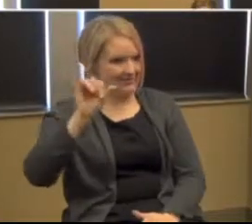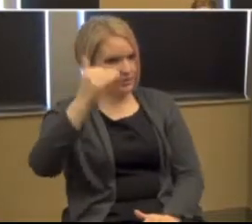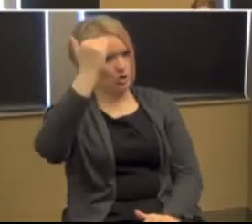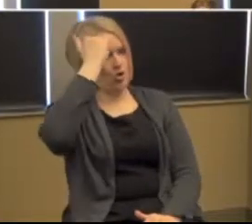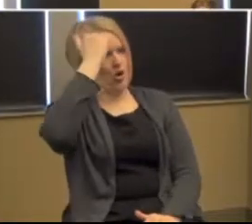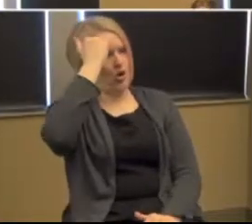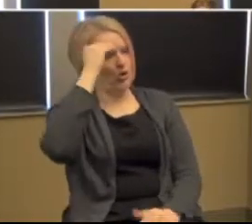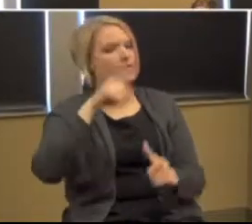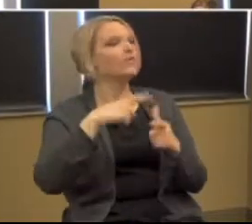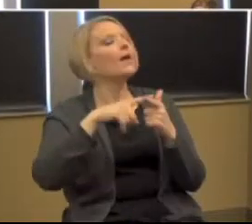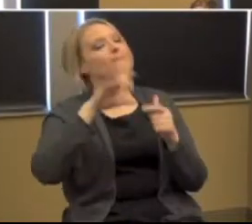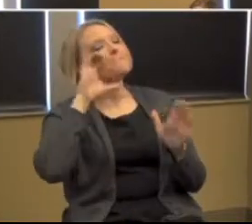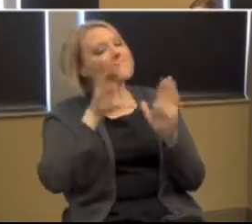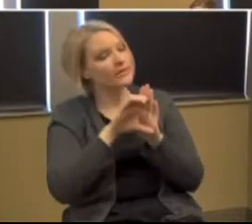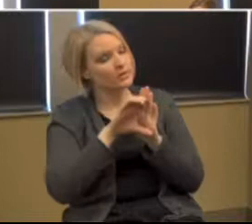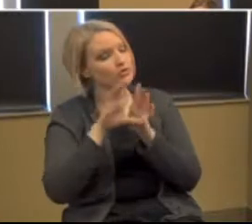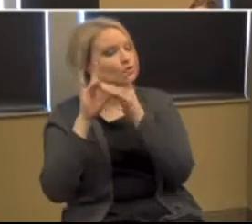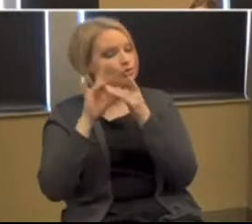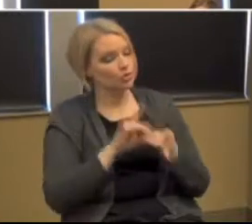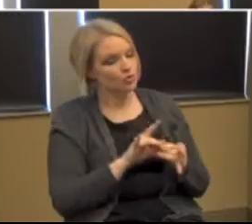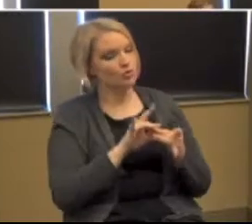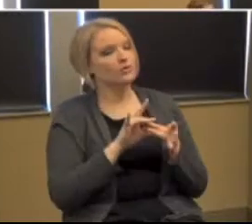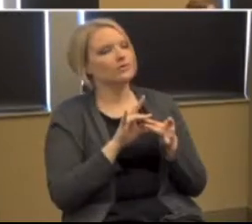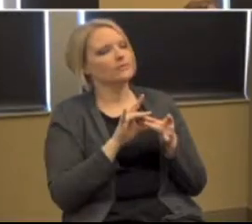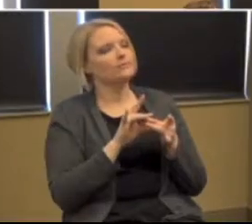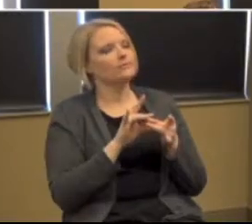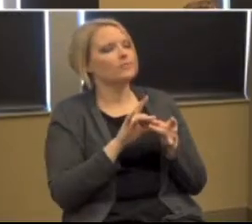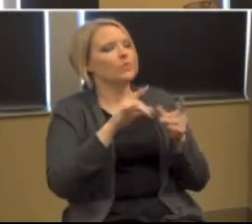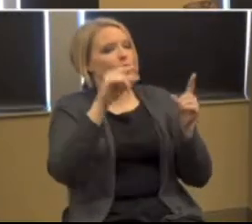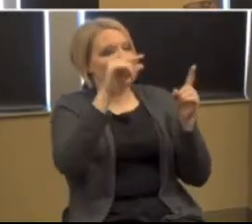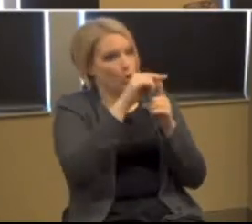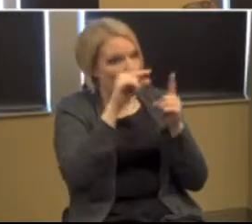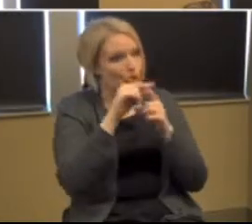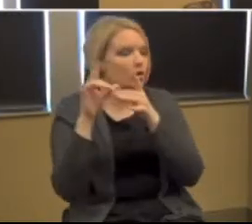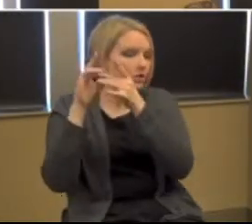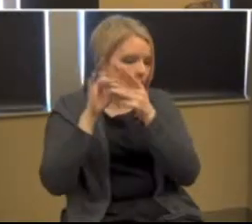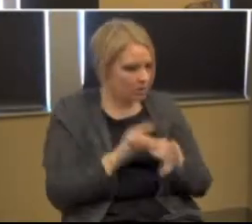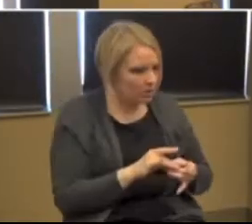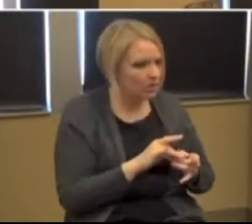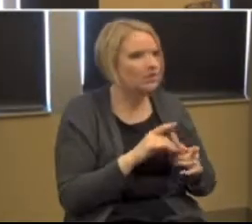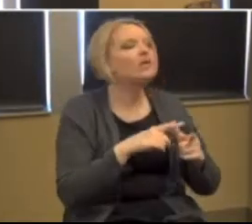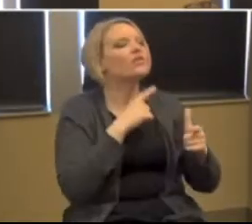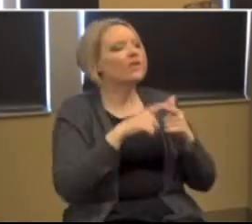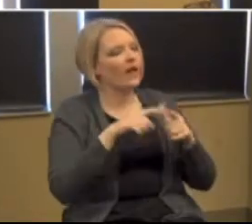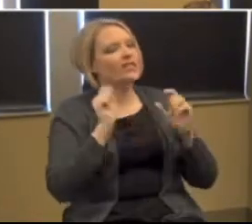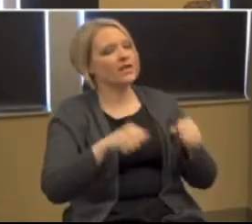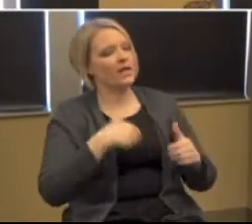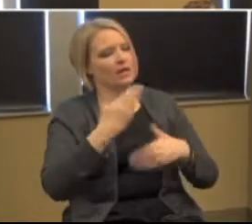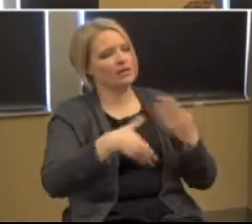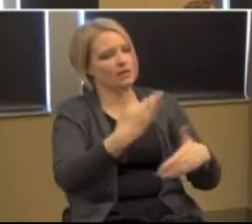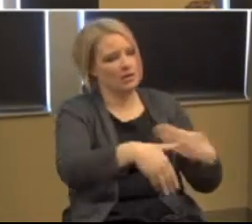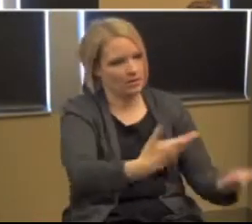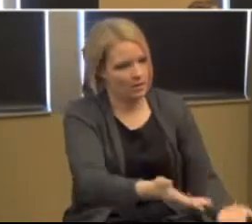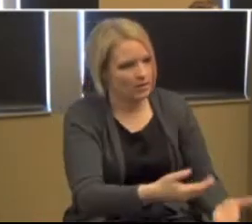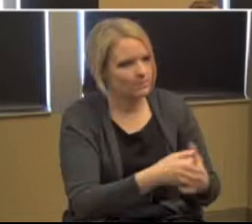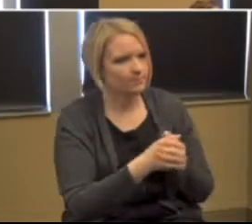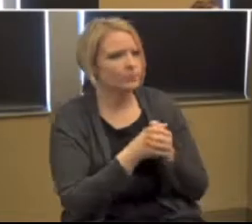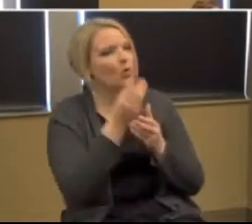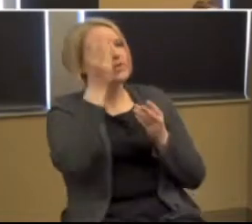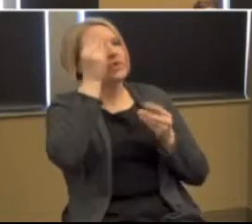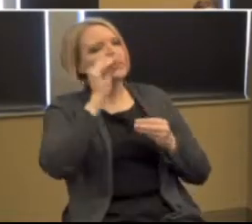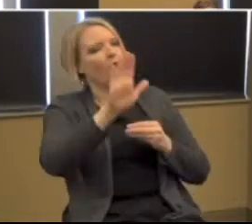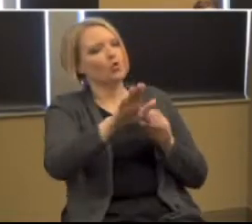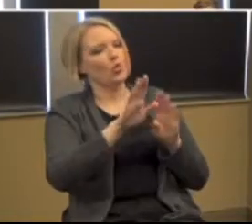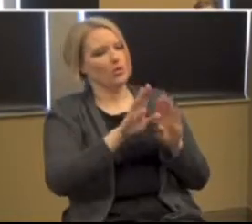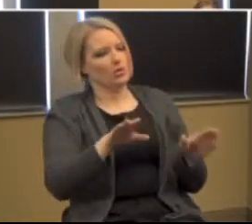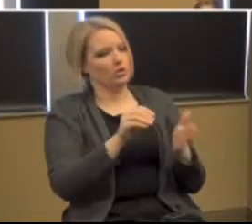weird looking things, i.e. print, and then they'll be able to move beyond that. So think about where your